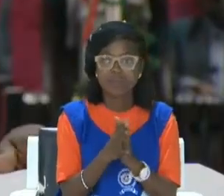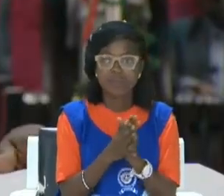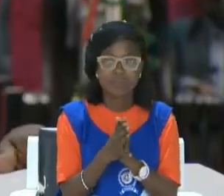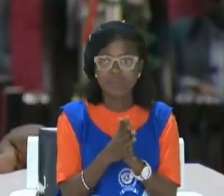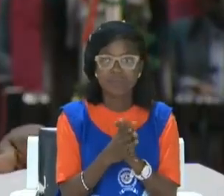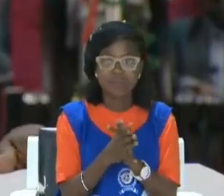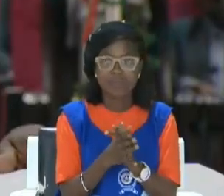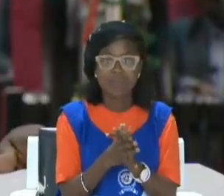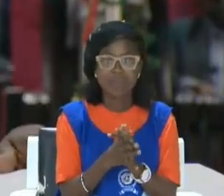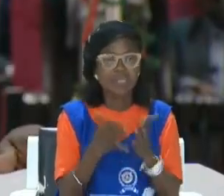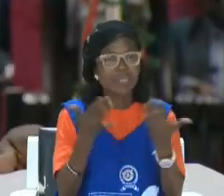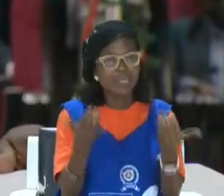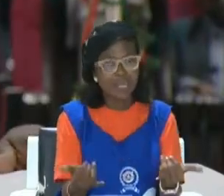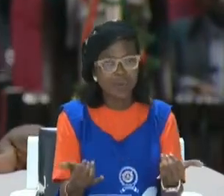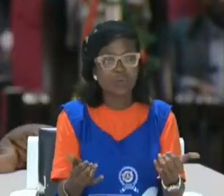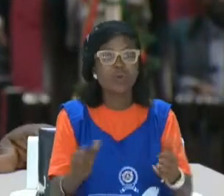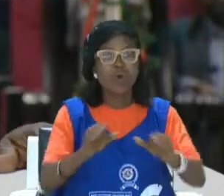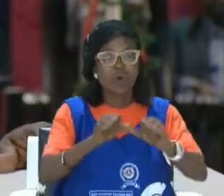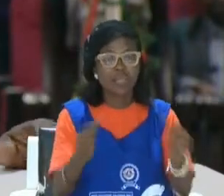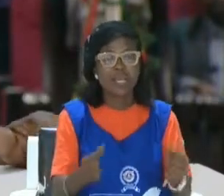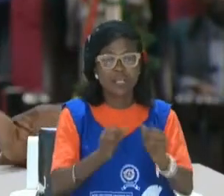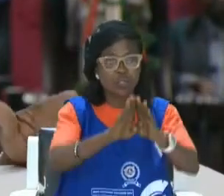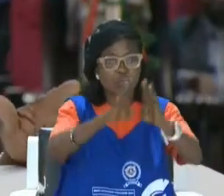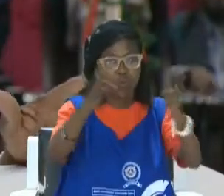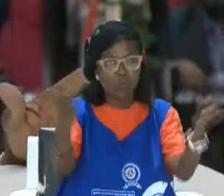Now the altar is open.